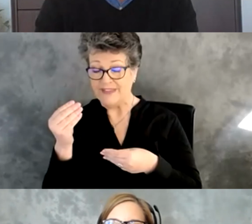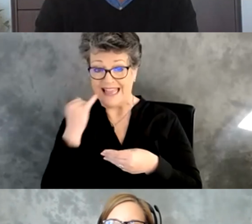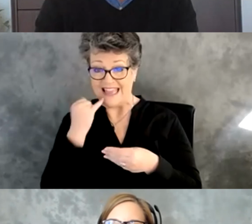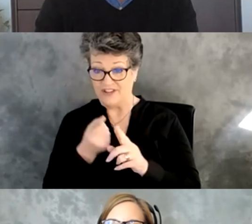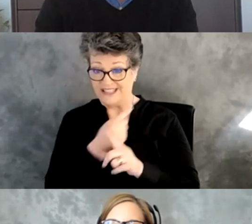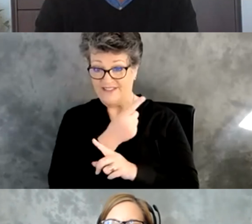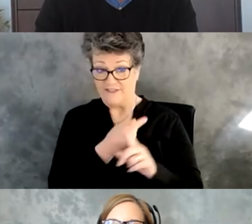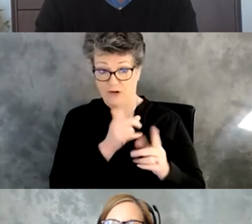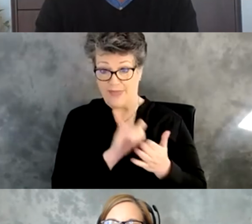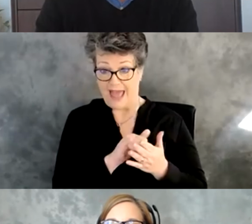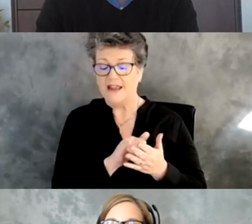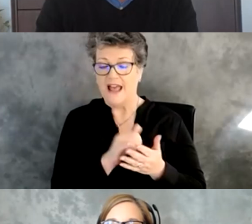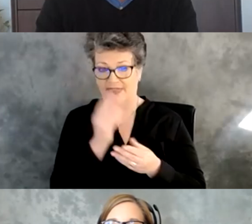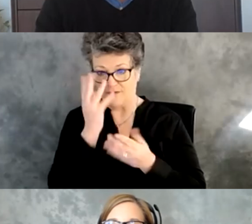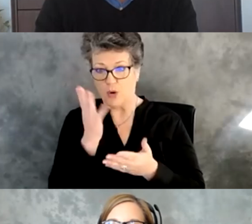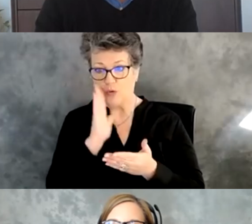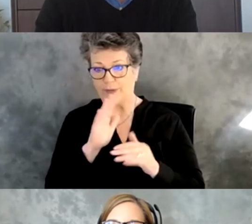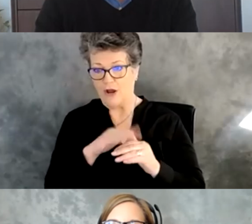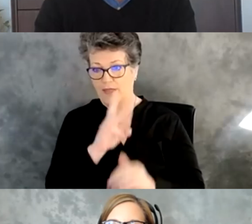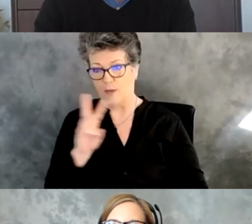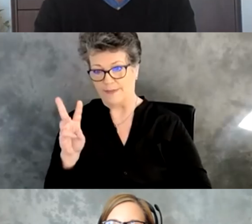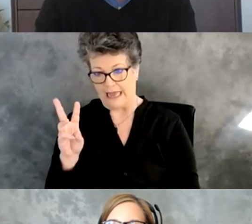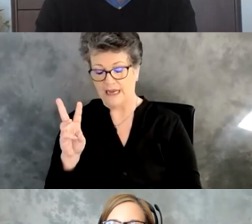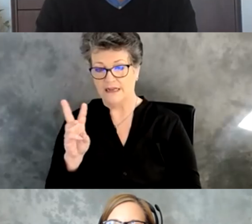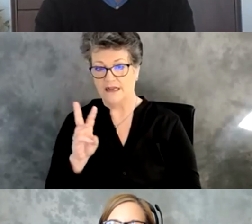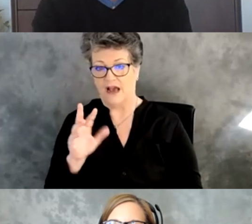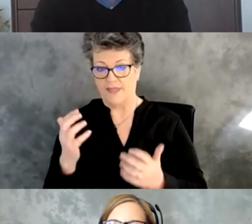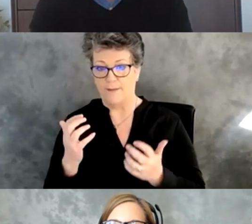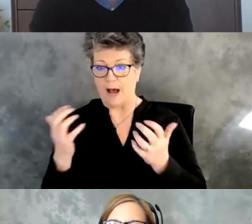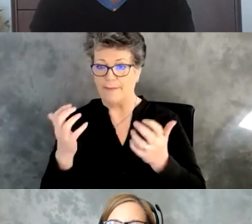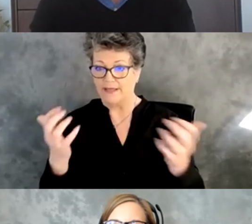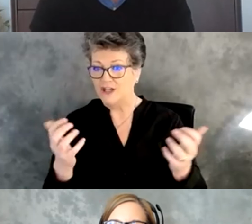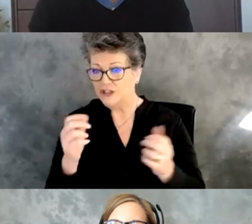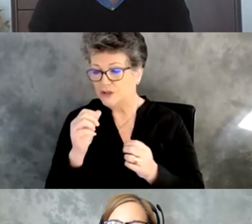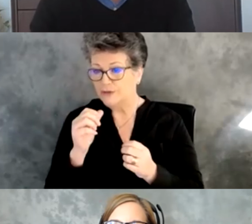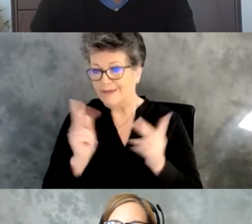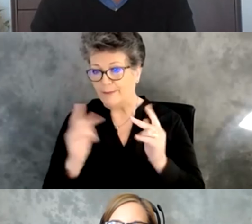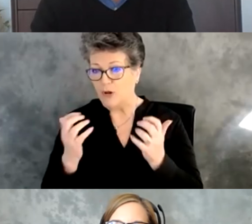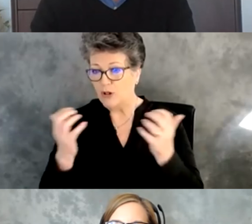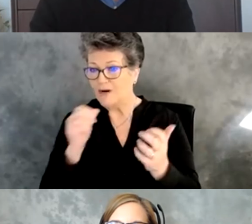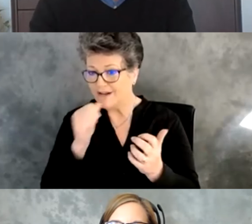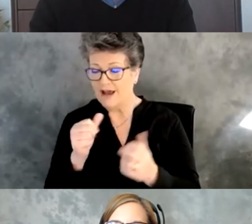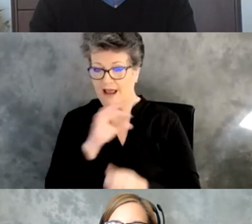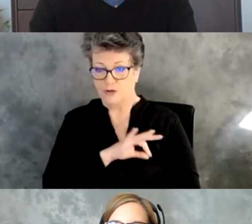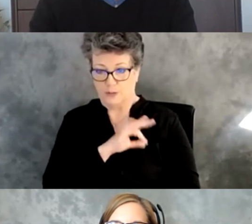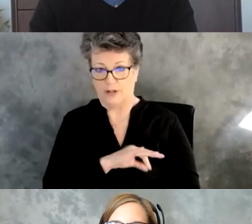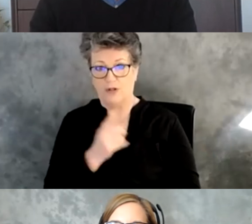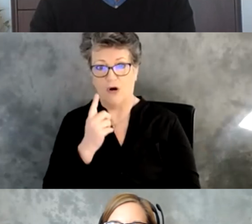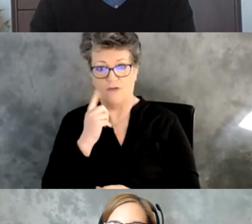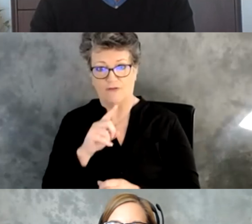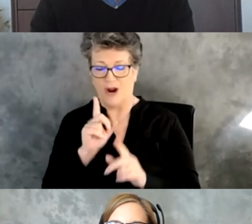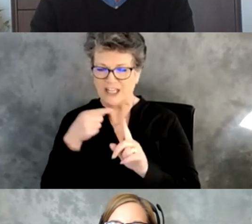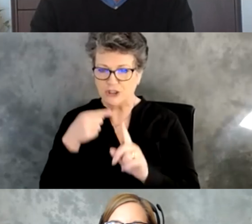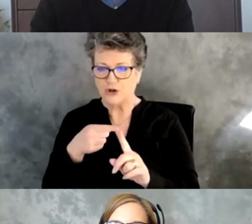from that, that information will be on their website of populations who are not eligible for a